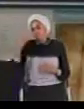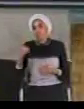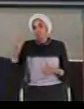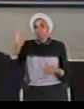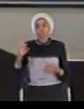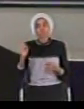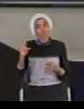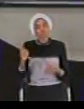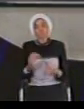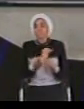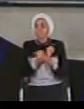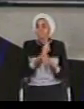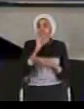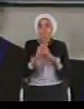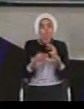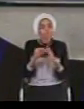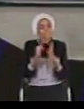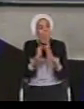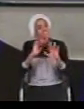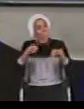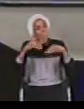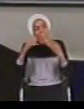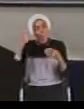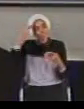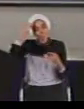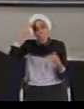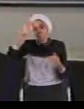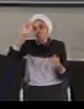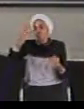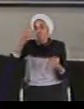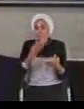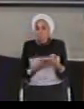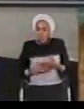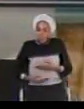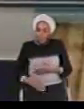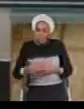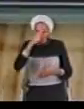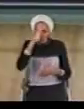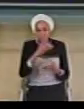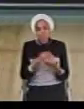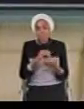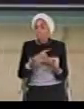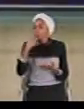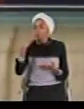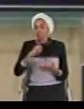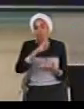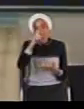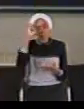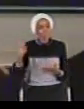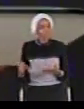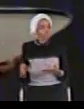loved the world that he gave his only begotten Son, that